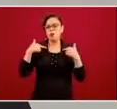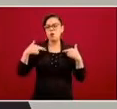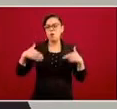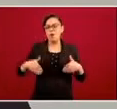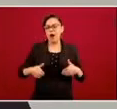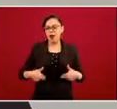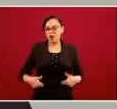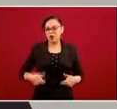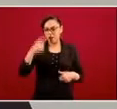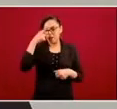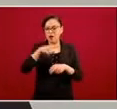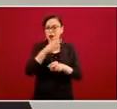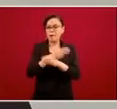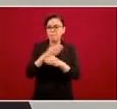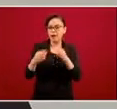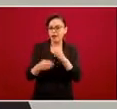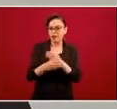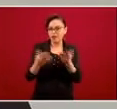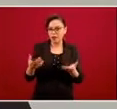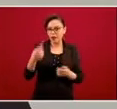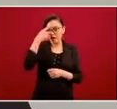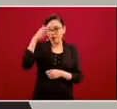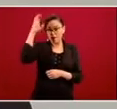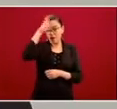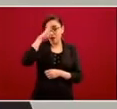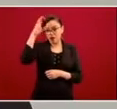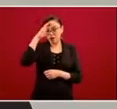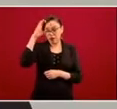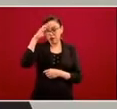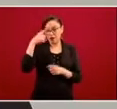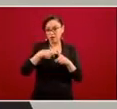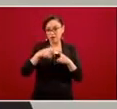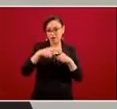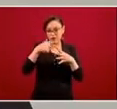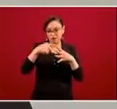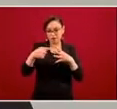Basically, it is a set of guidelines for the